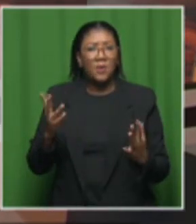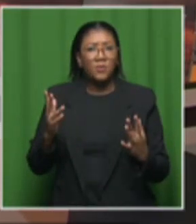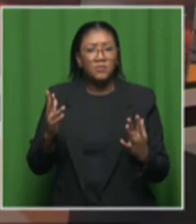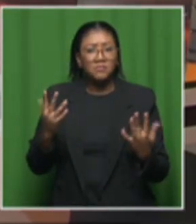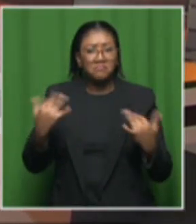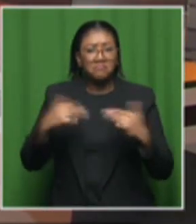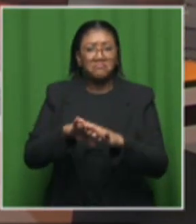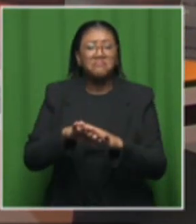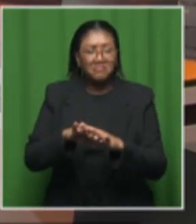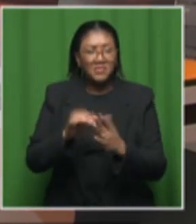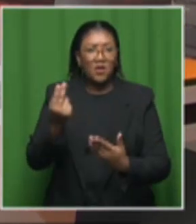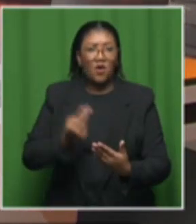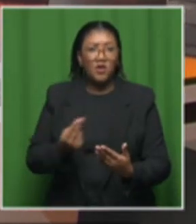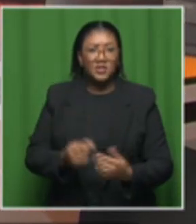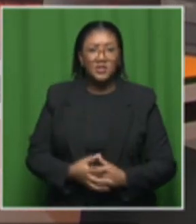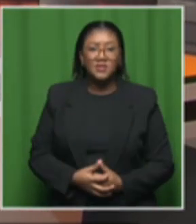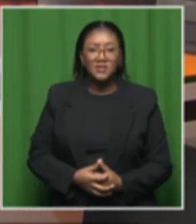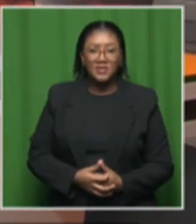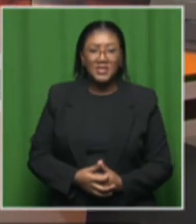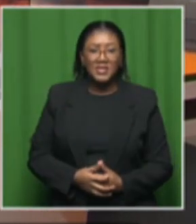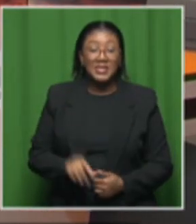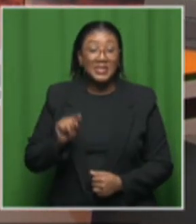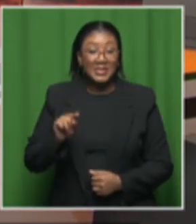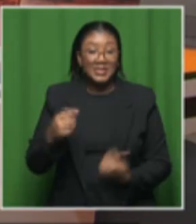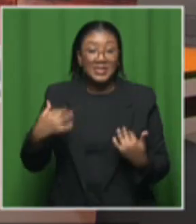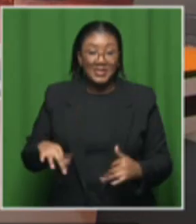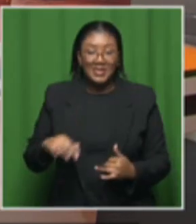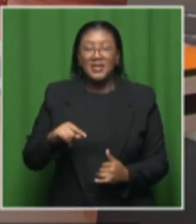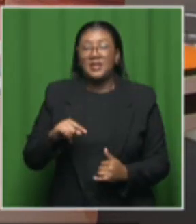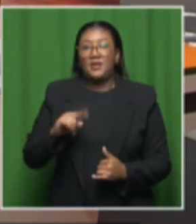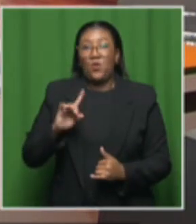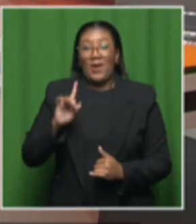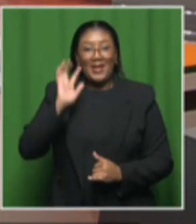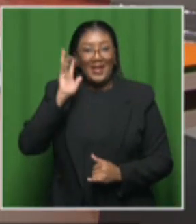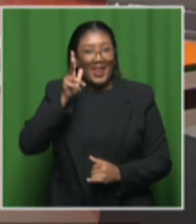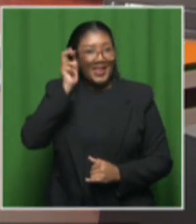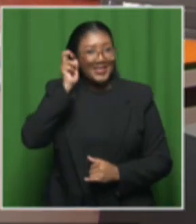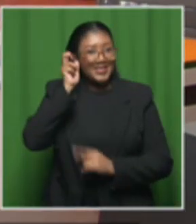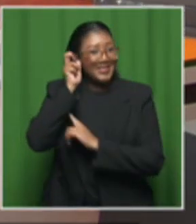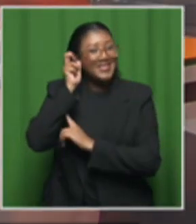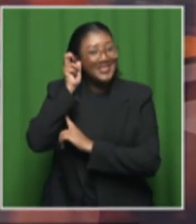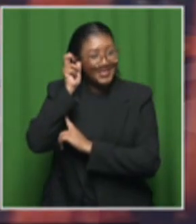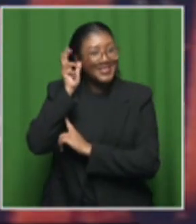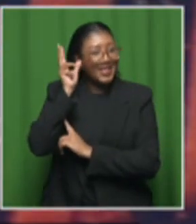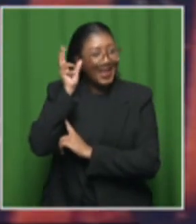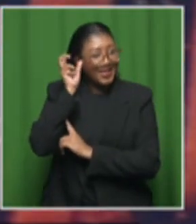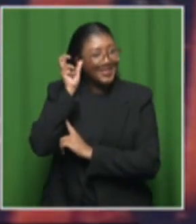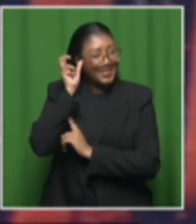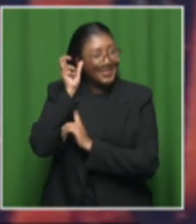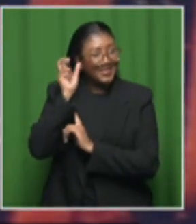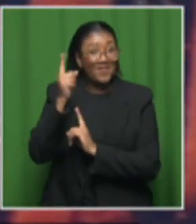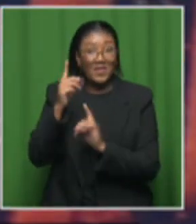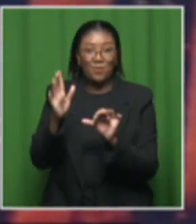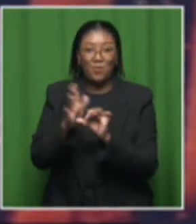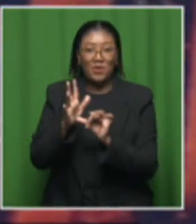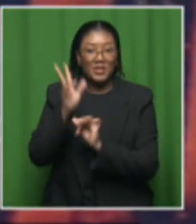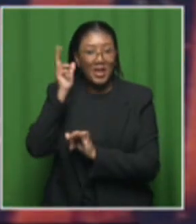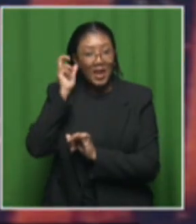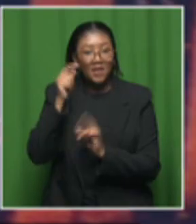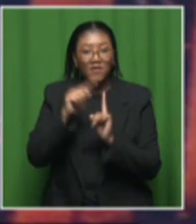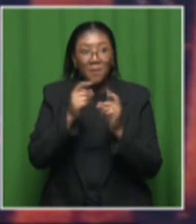on offer. So I think this was a process of listening. There were certain artists that I had, had my eye on for a very long